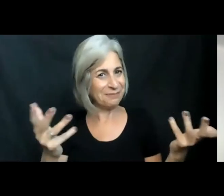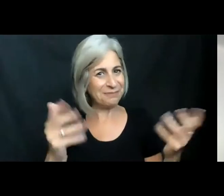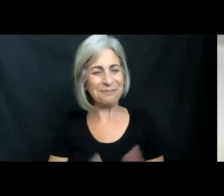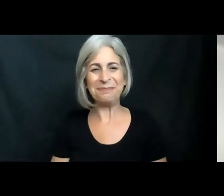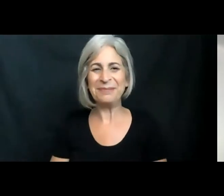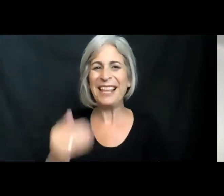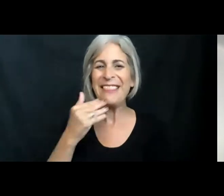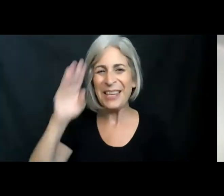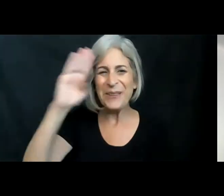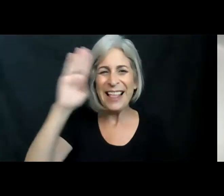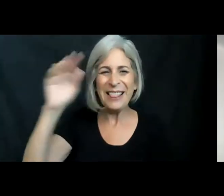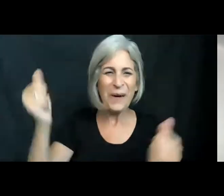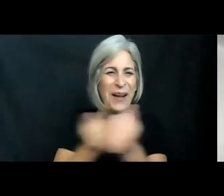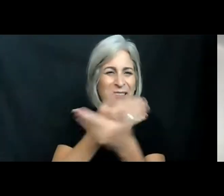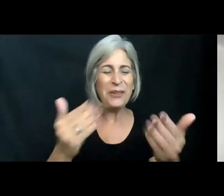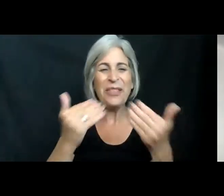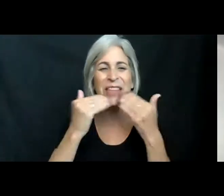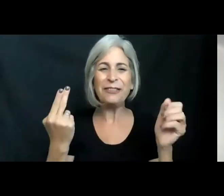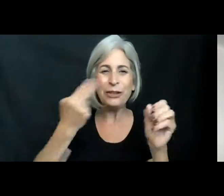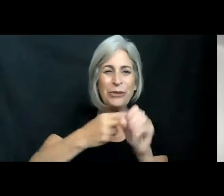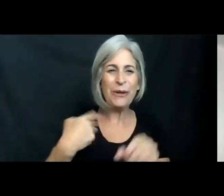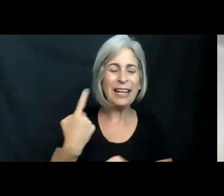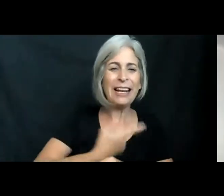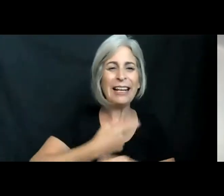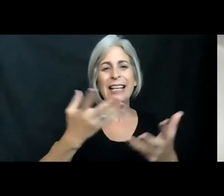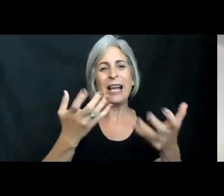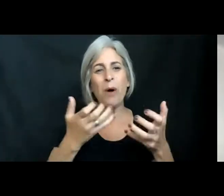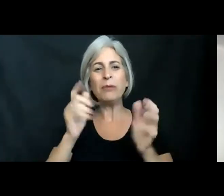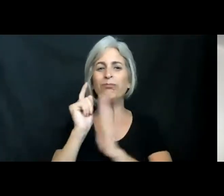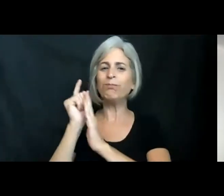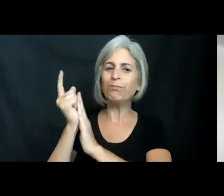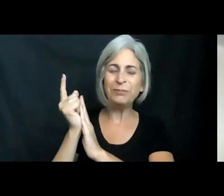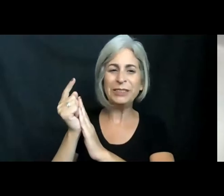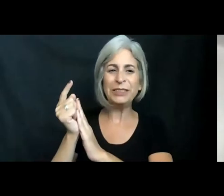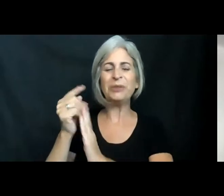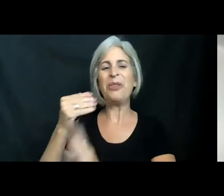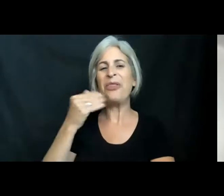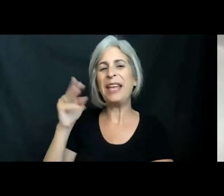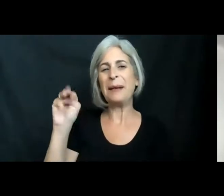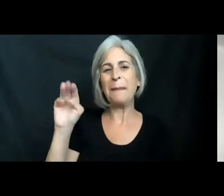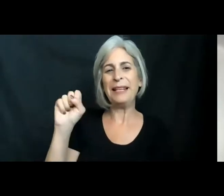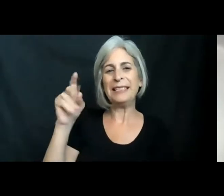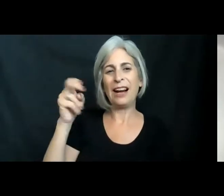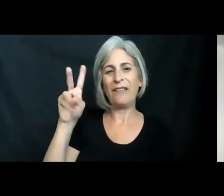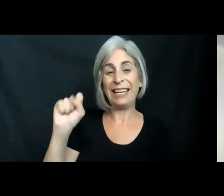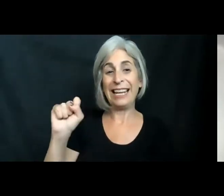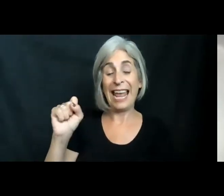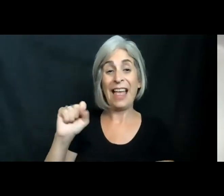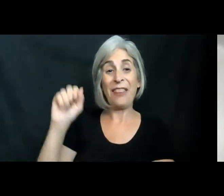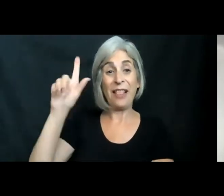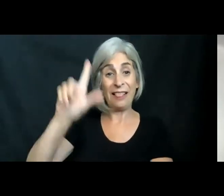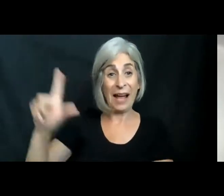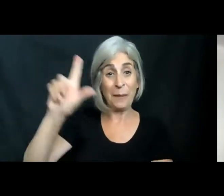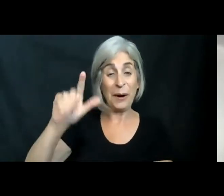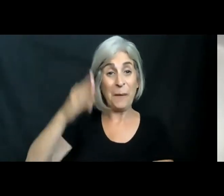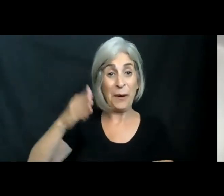Thank you. Hi everyone. Thanks so much for coming. I just want to take a quick minute to thank Ms. Harvey and the Boynton Beach City Library for having me